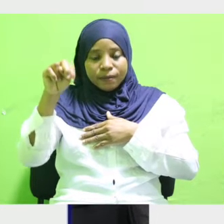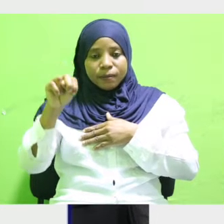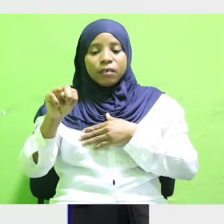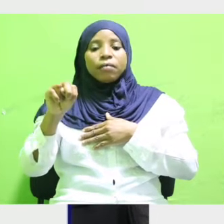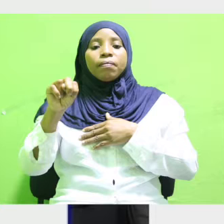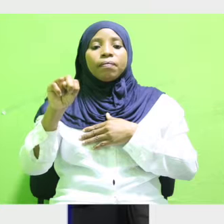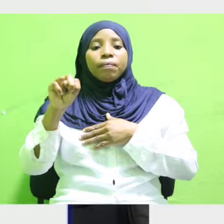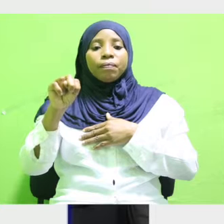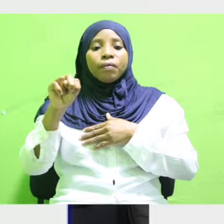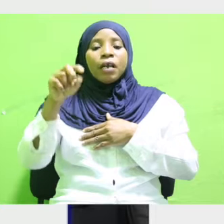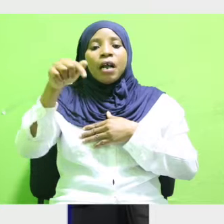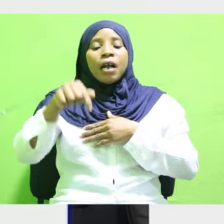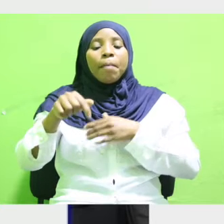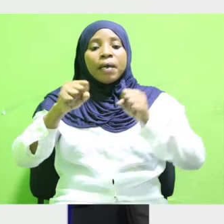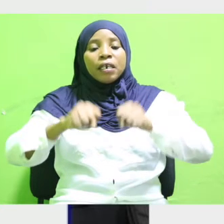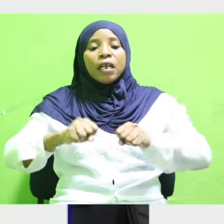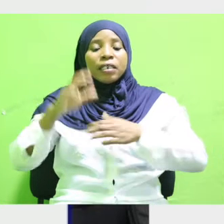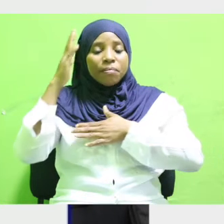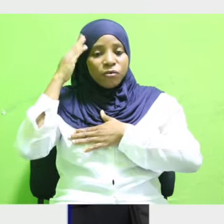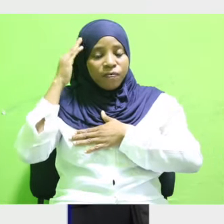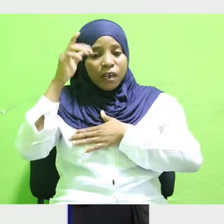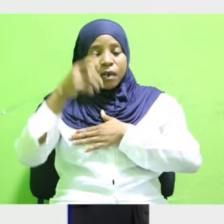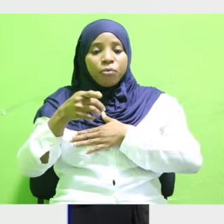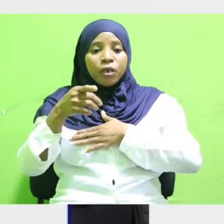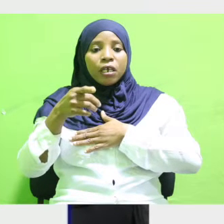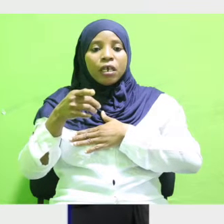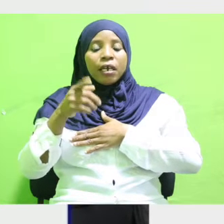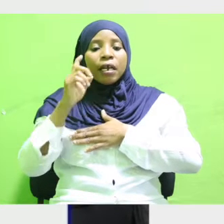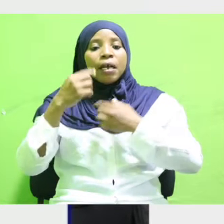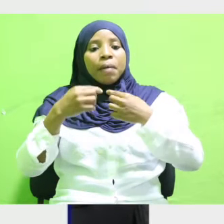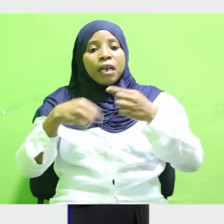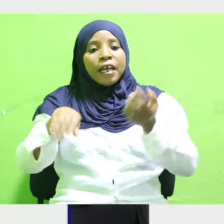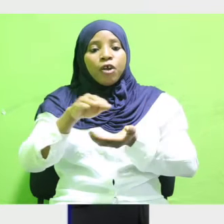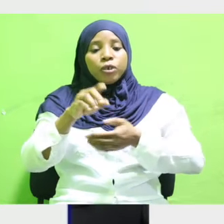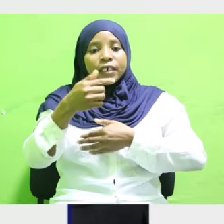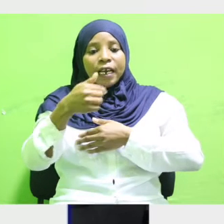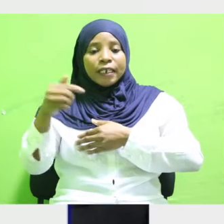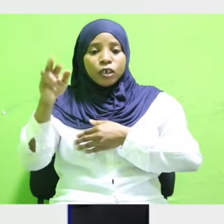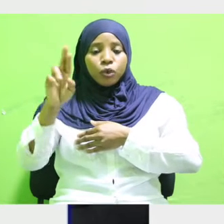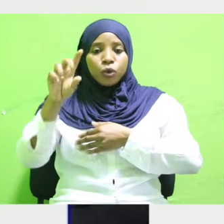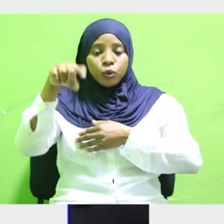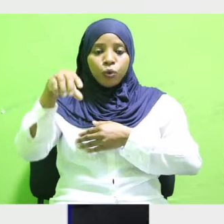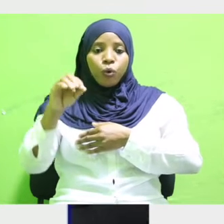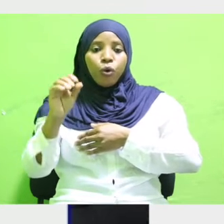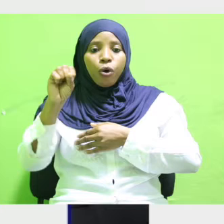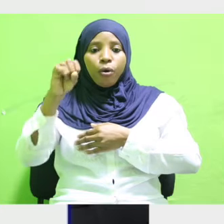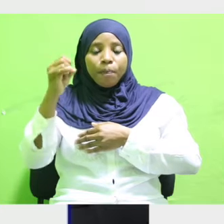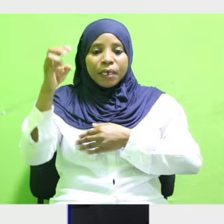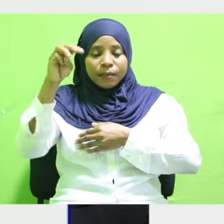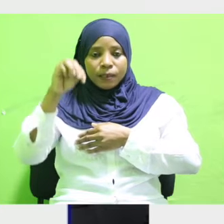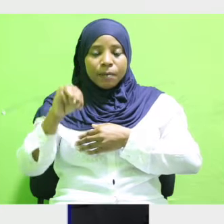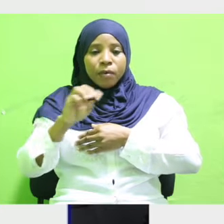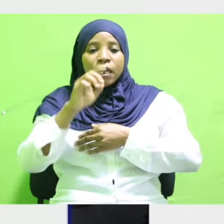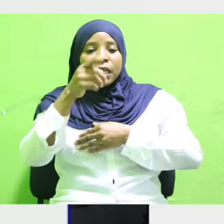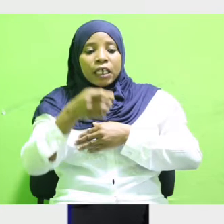a bit of understanding on tropism. So we can answer it by saying tropism is the type